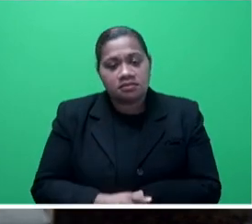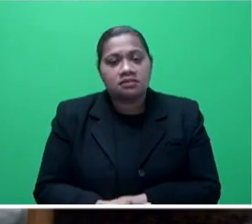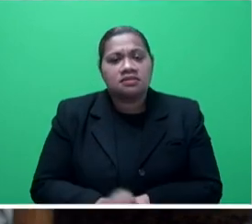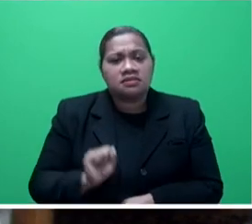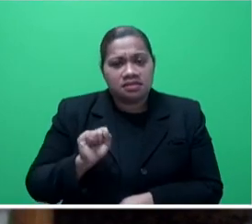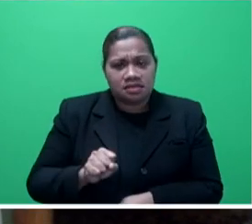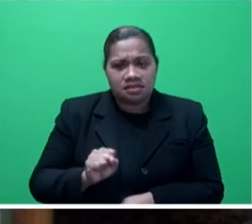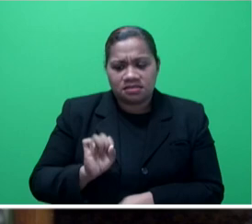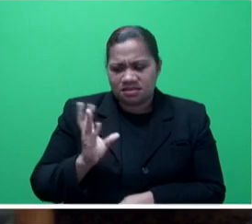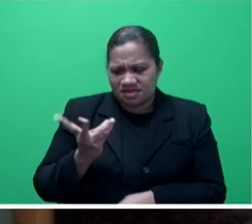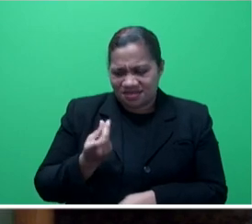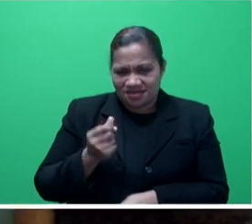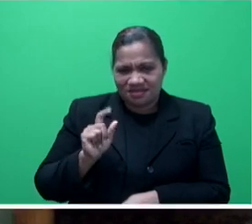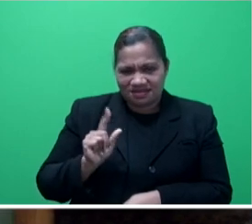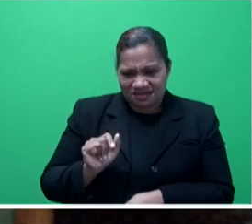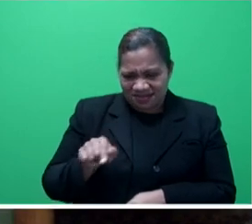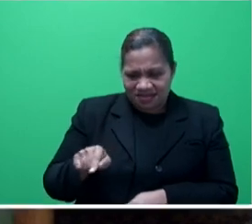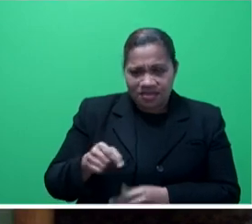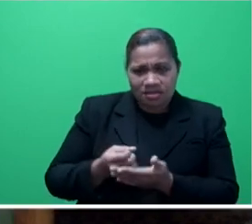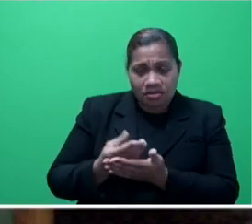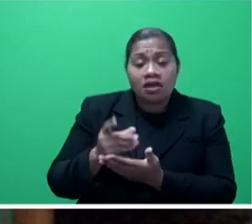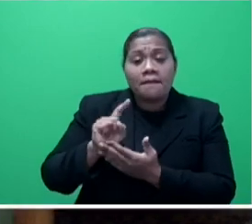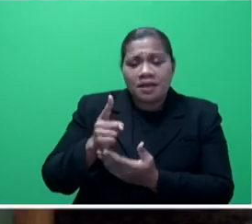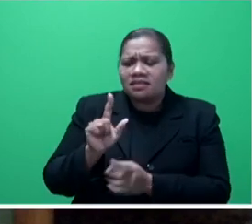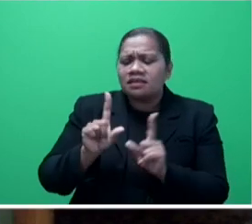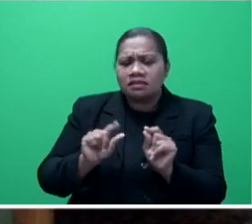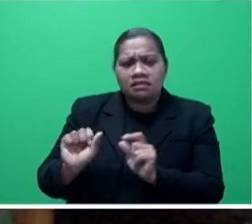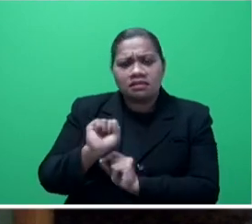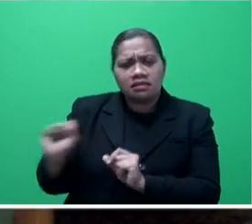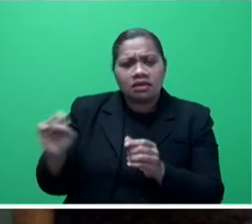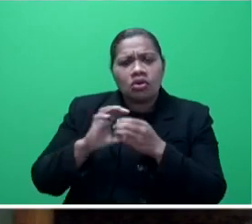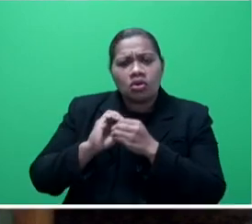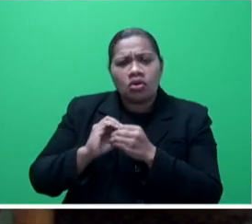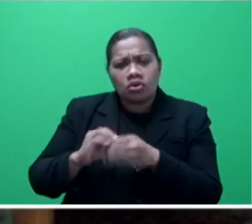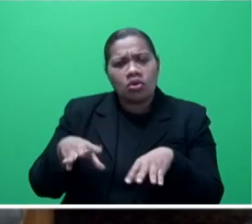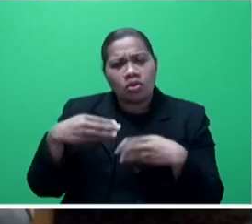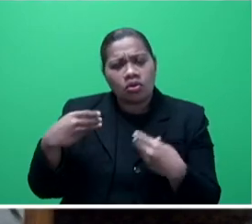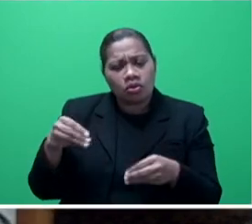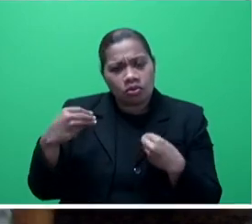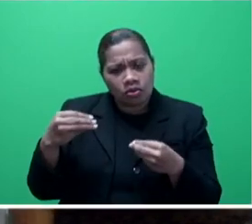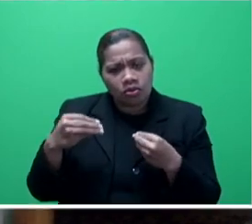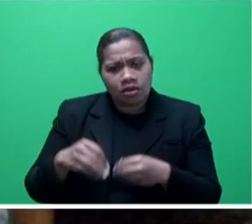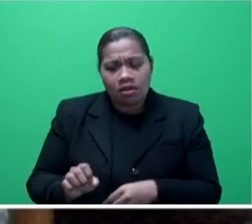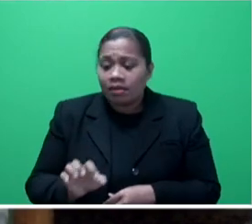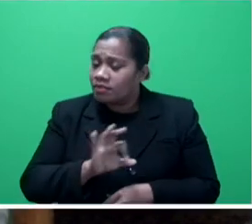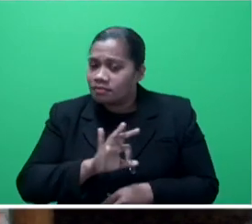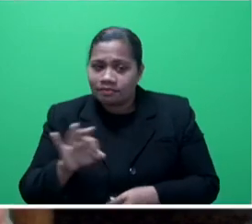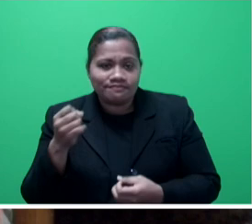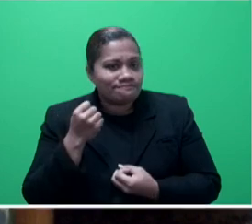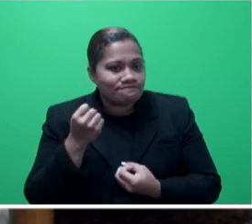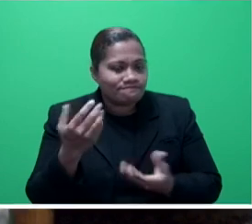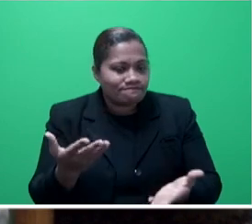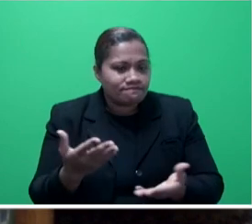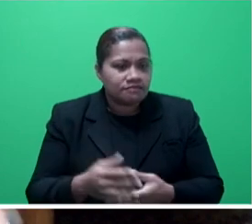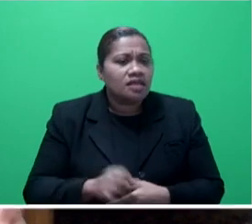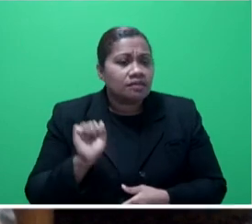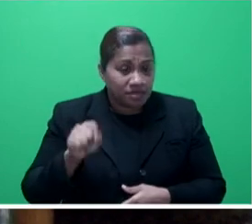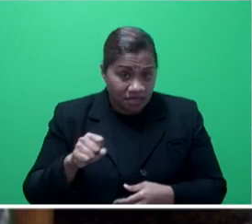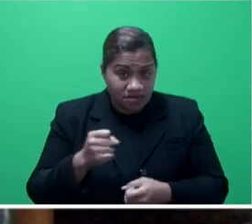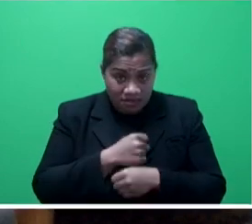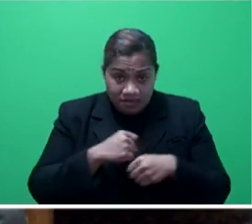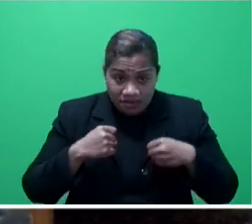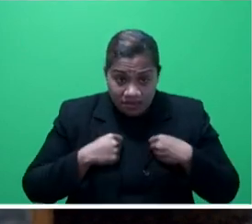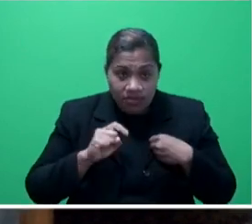their own, what we call the operational audit. Now, they won't release any of those, even though it's outsourced, until